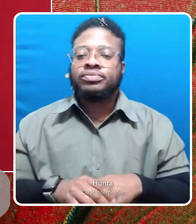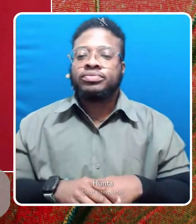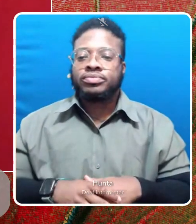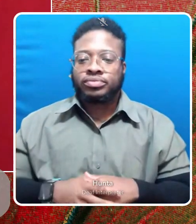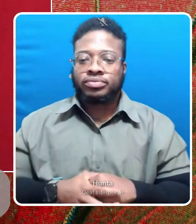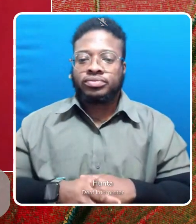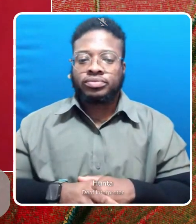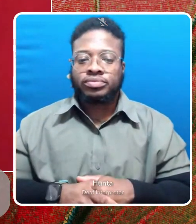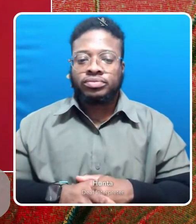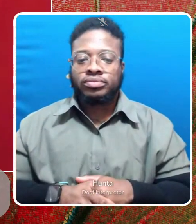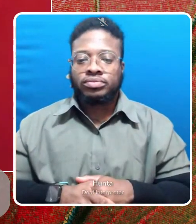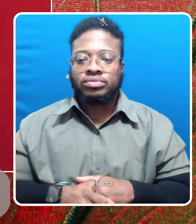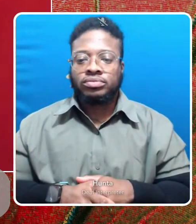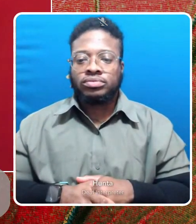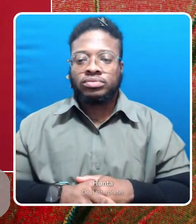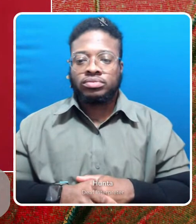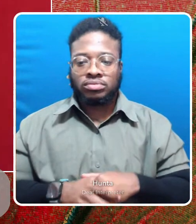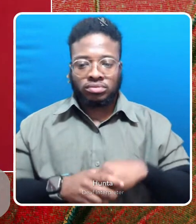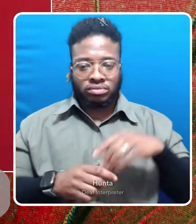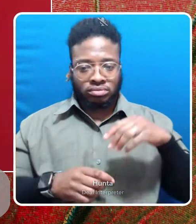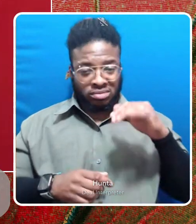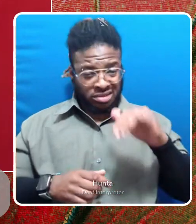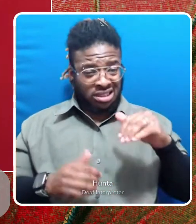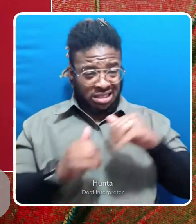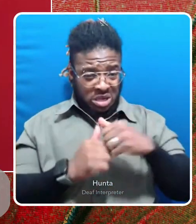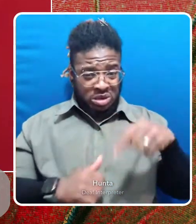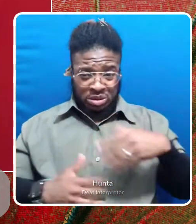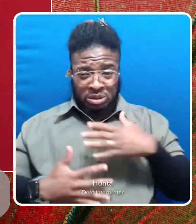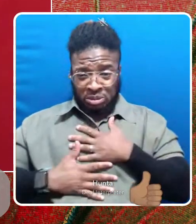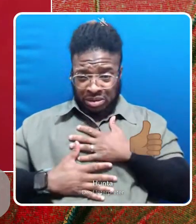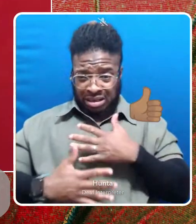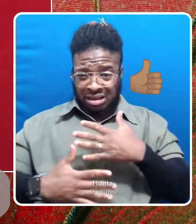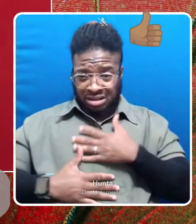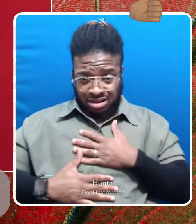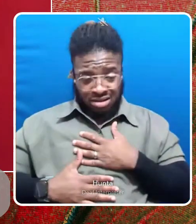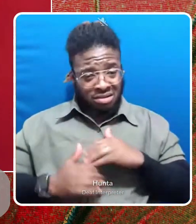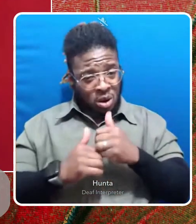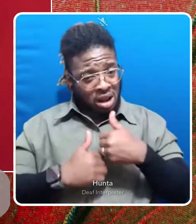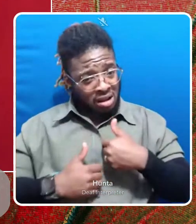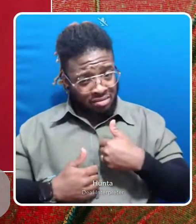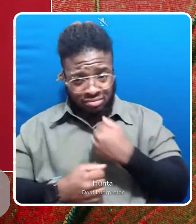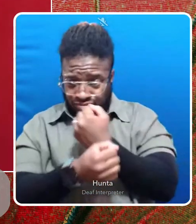This is how I breathe. This is how I set free. Mic check, 1, 2.